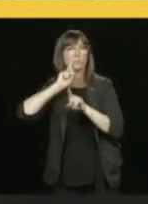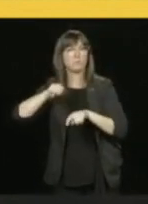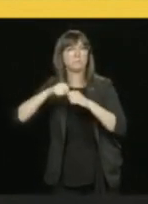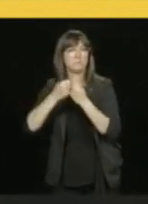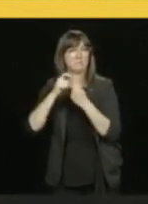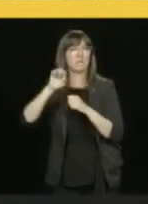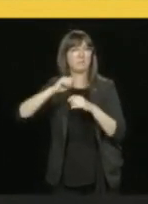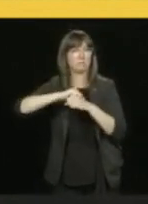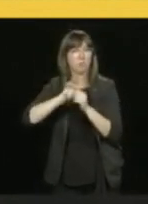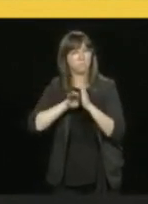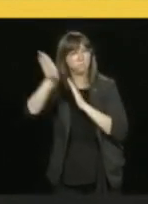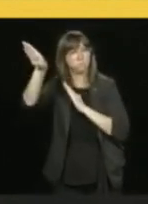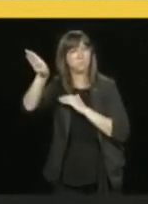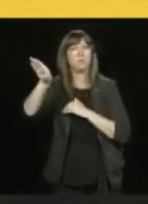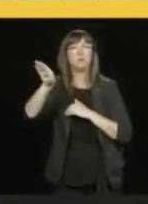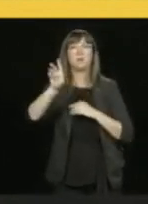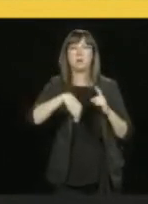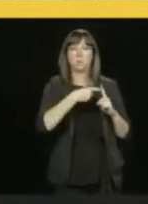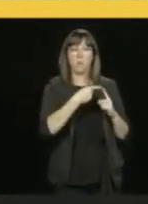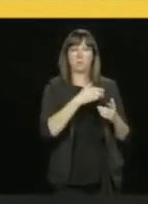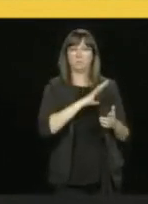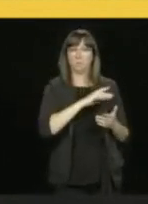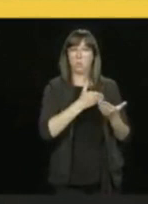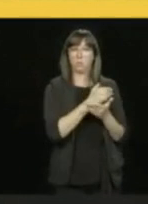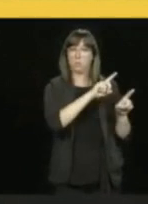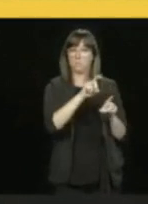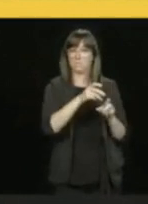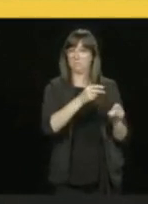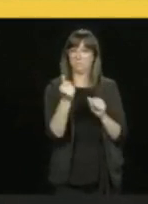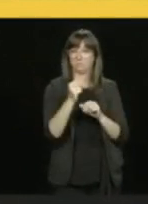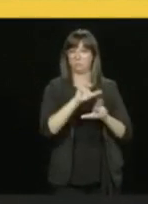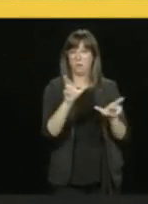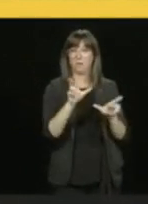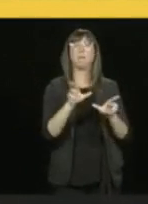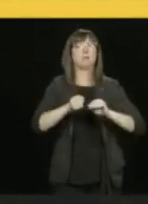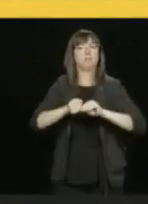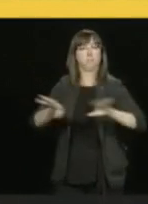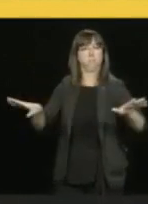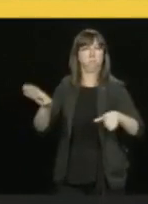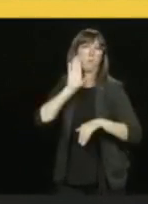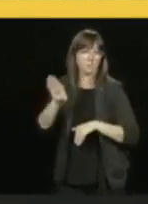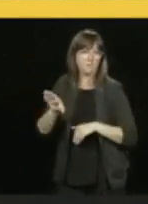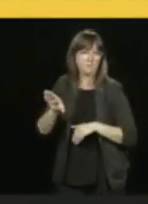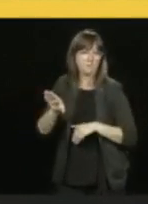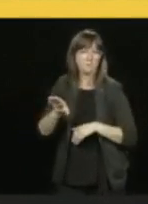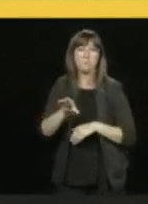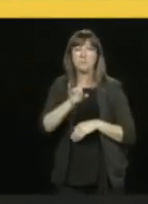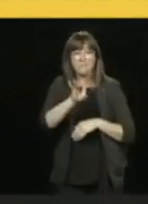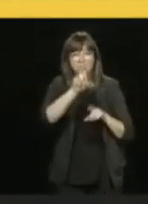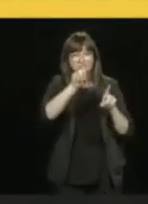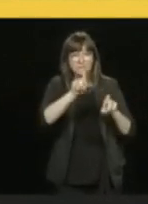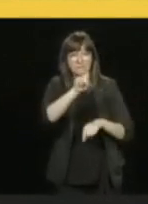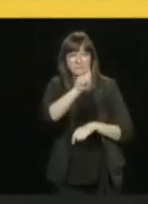there's approval for faster tests to be used safely, we'll get them out across the country. If you need a test, you should